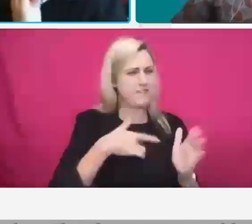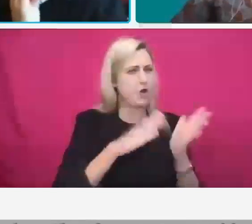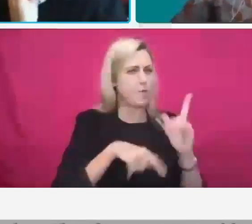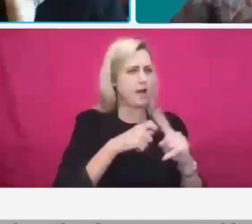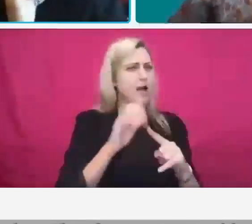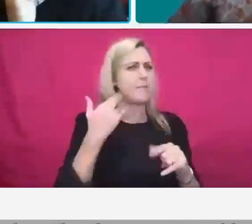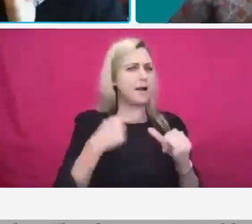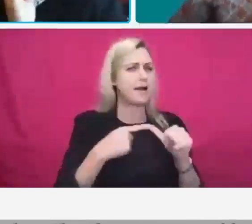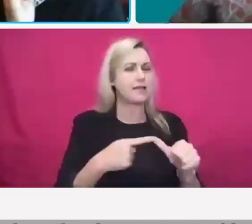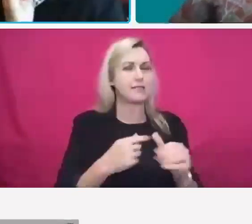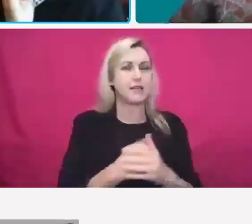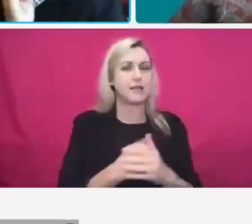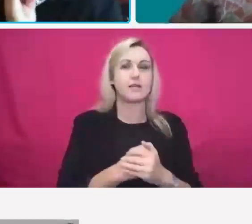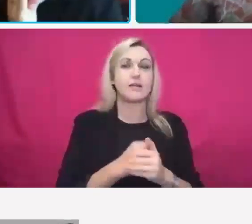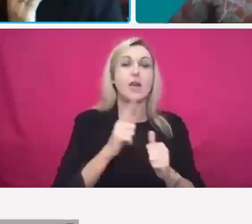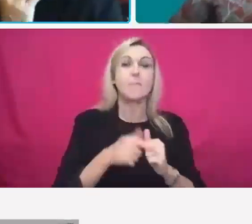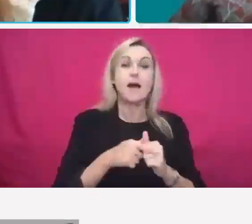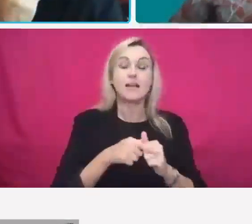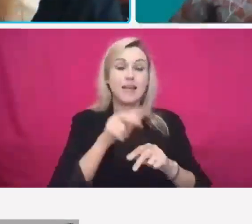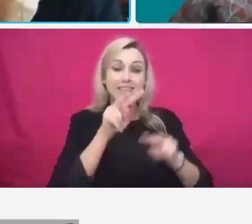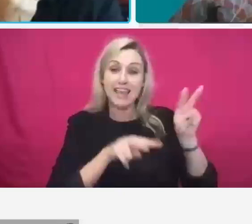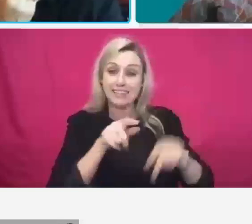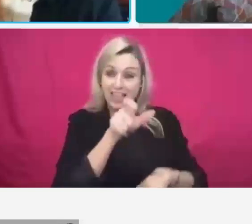are assessors independent when they're contracted by the government?